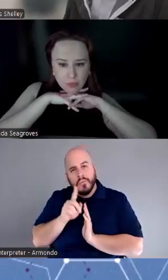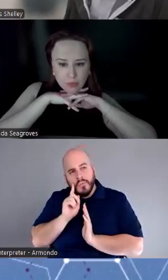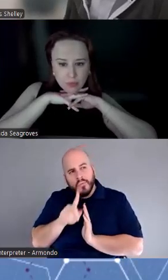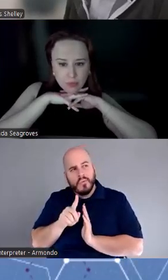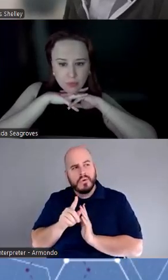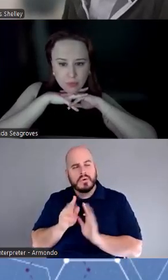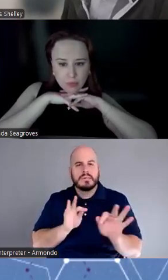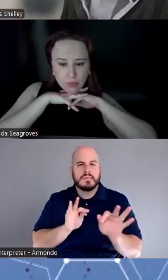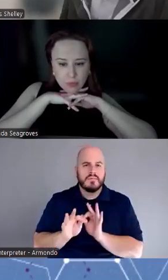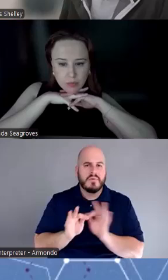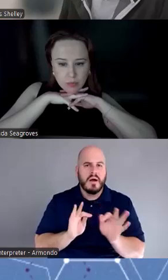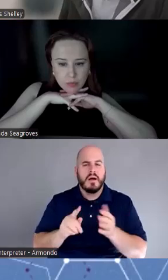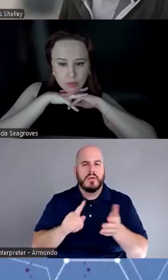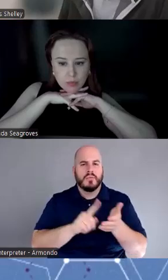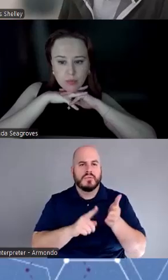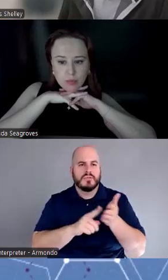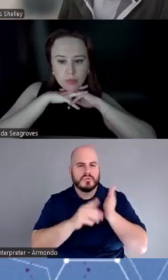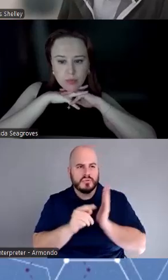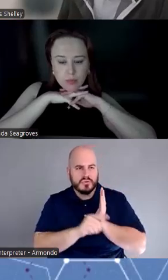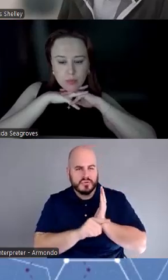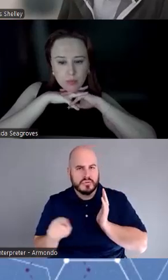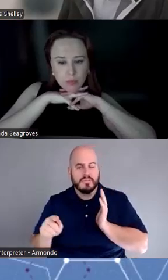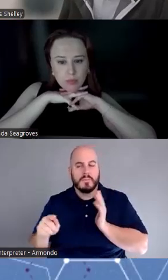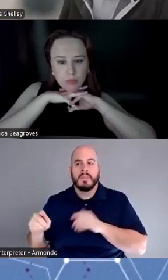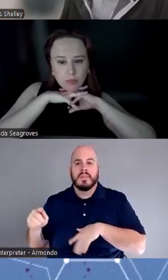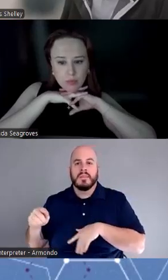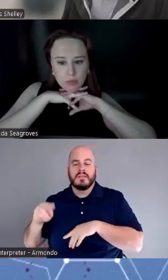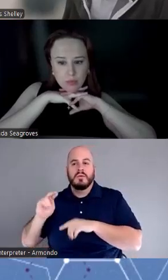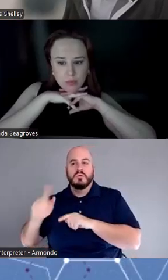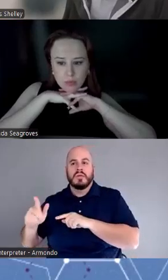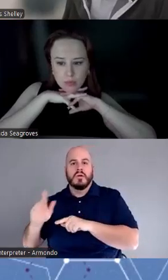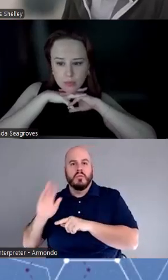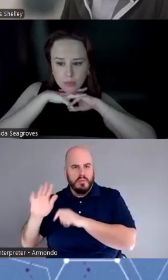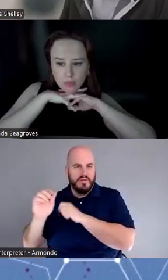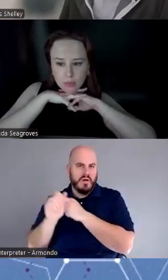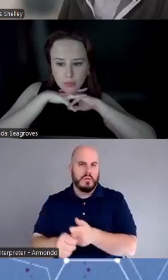the researchers that the newsletter is going to follow.